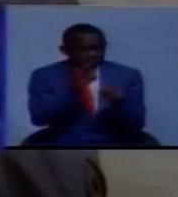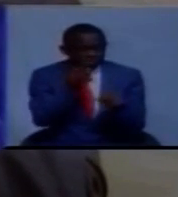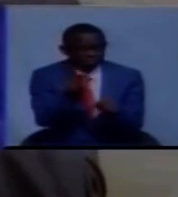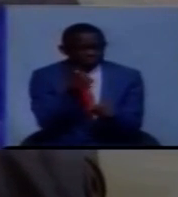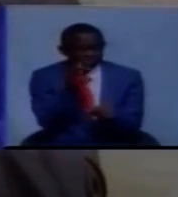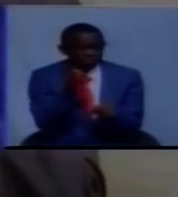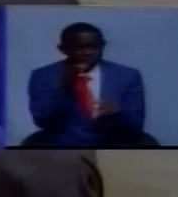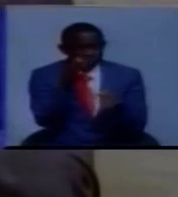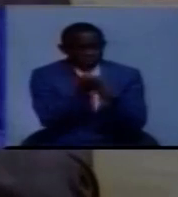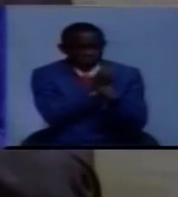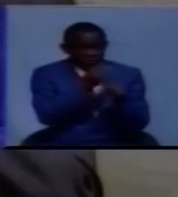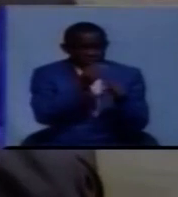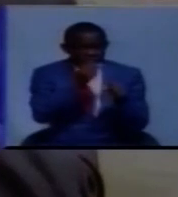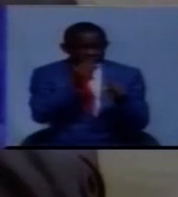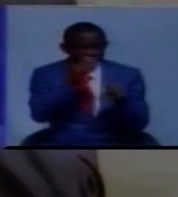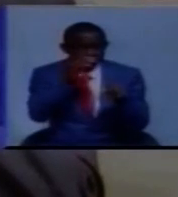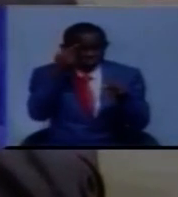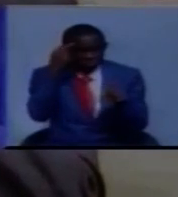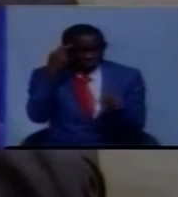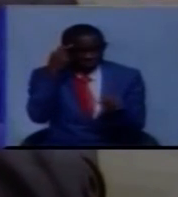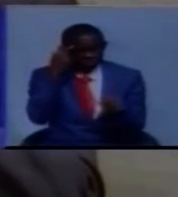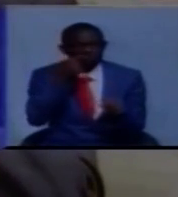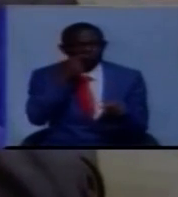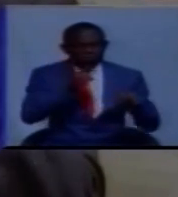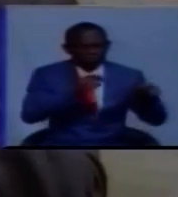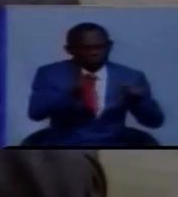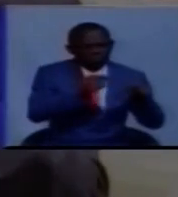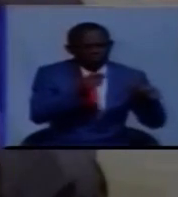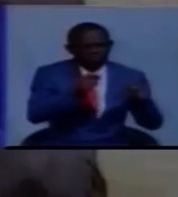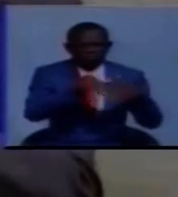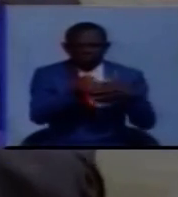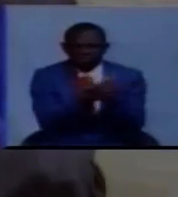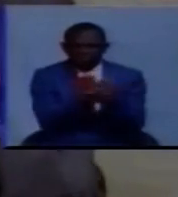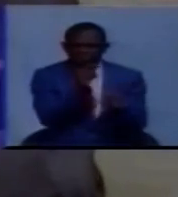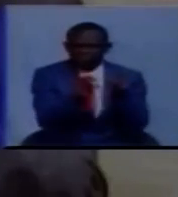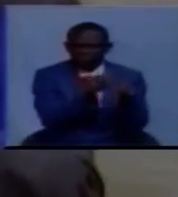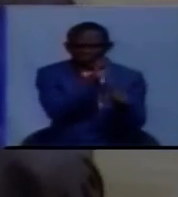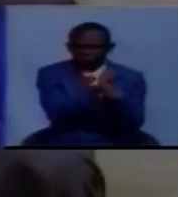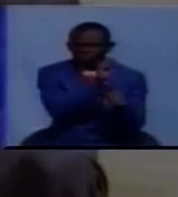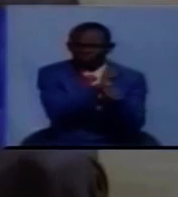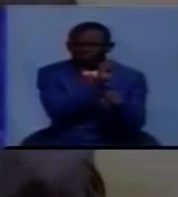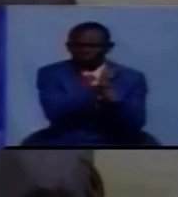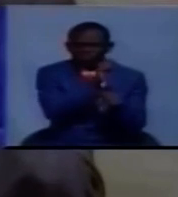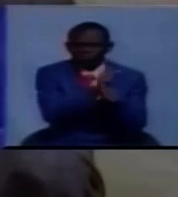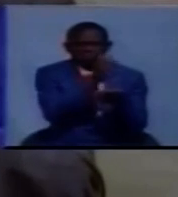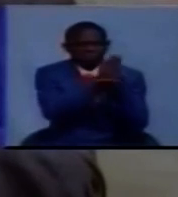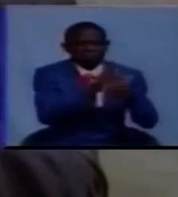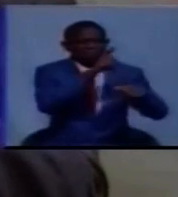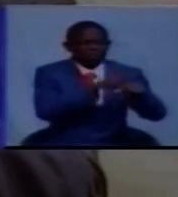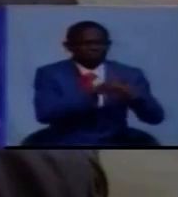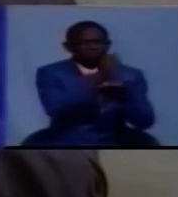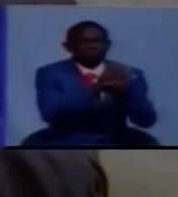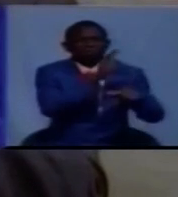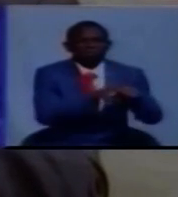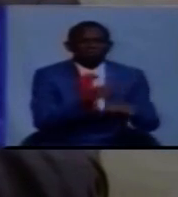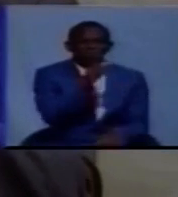regulate casualization. And unfortunately, it's taken so long because of consultations. You know, there is, in the